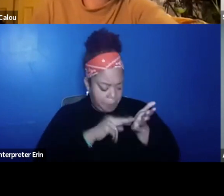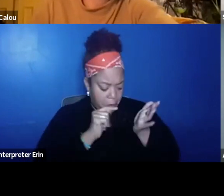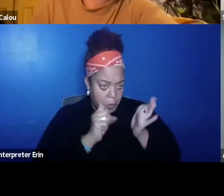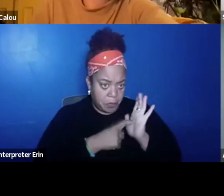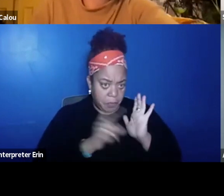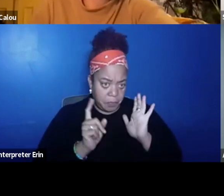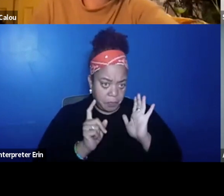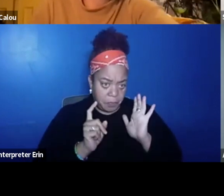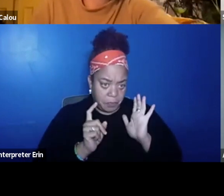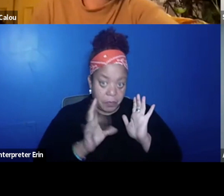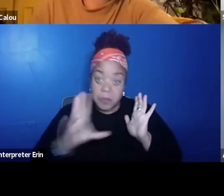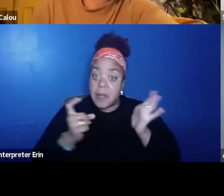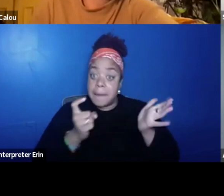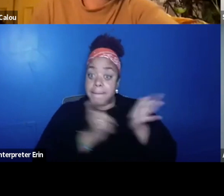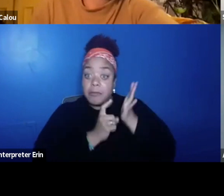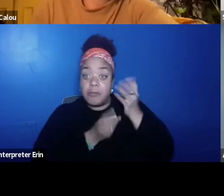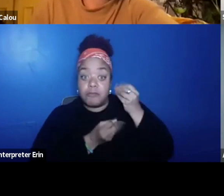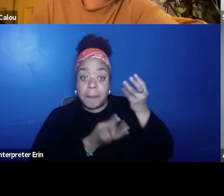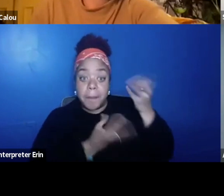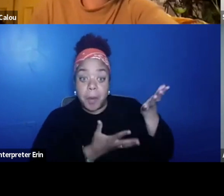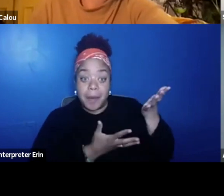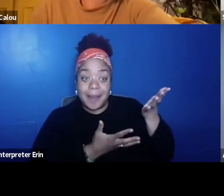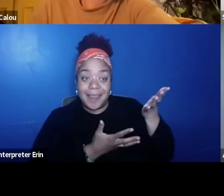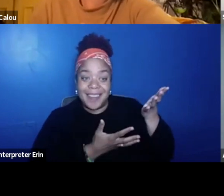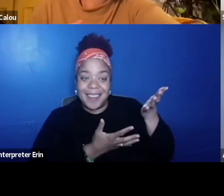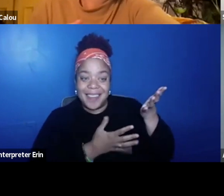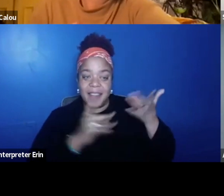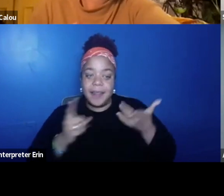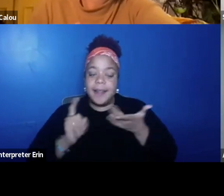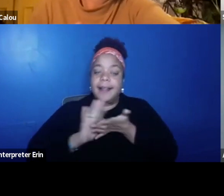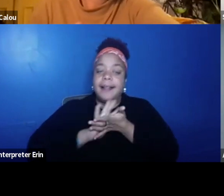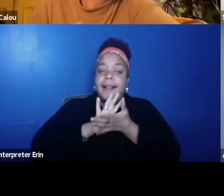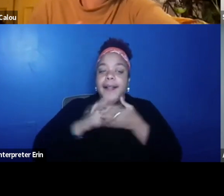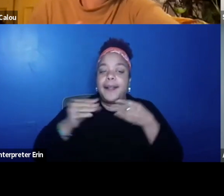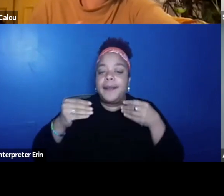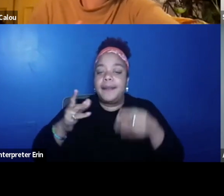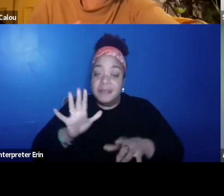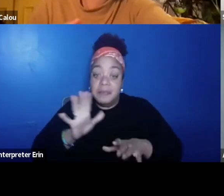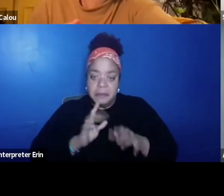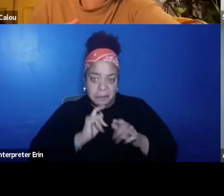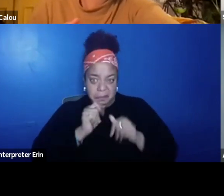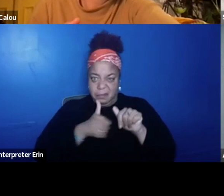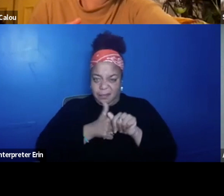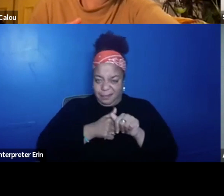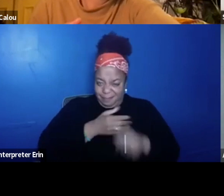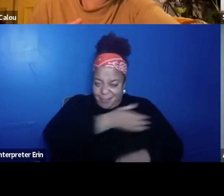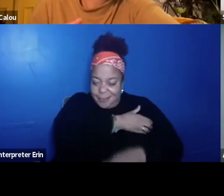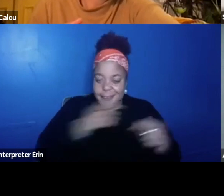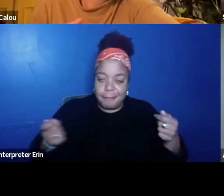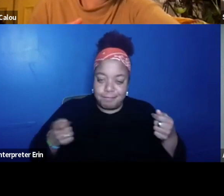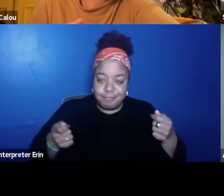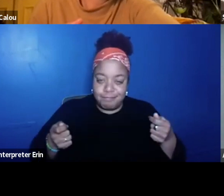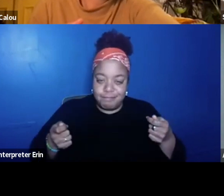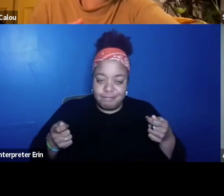is a weight. It is the illusion of power. It's the illusion of power for the practitioner to have over the